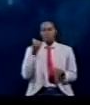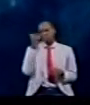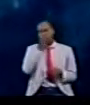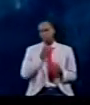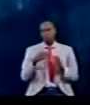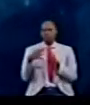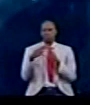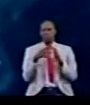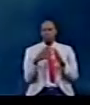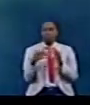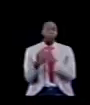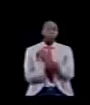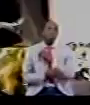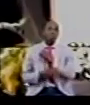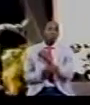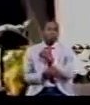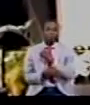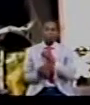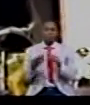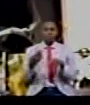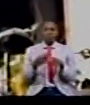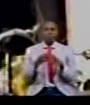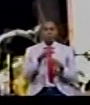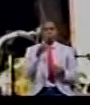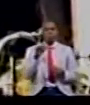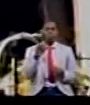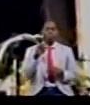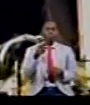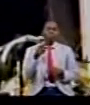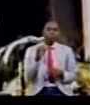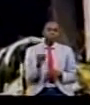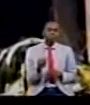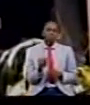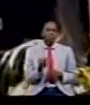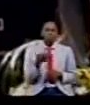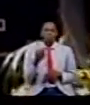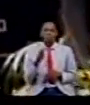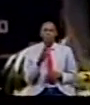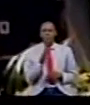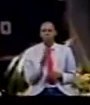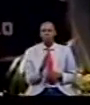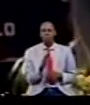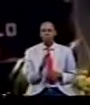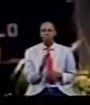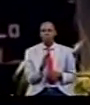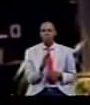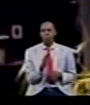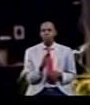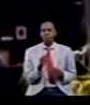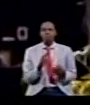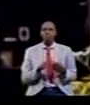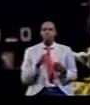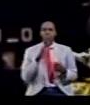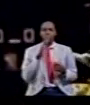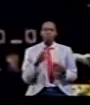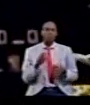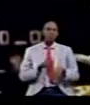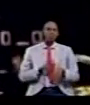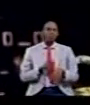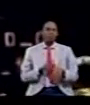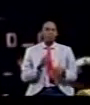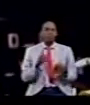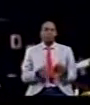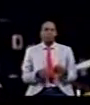one of my friends, a brother, a pastor in this church, he lost his wife to this same breast